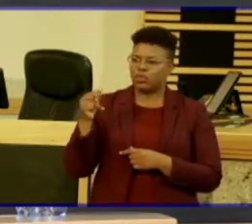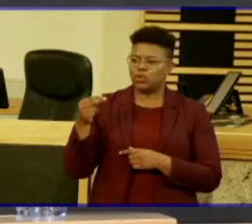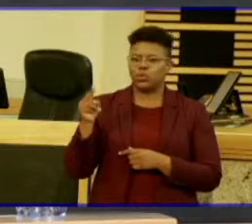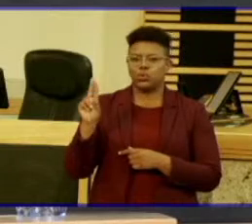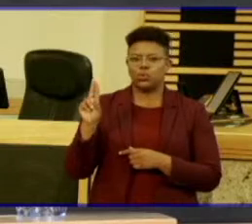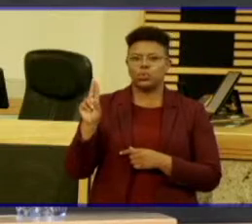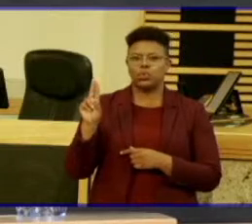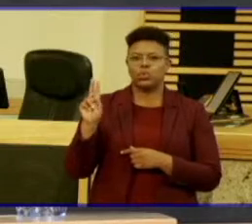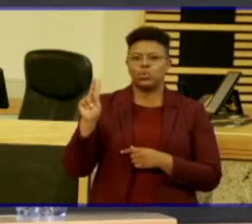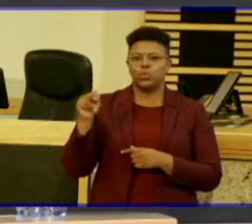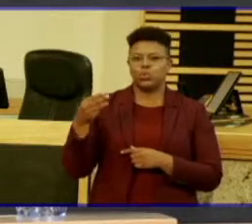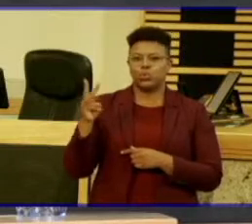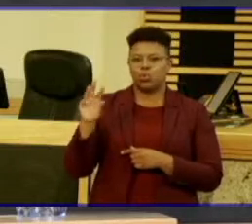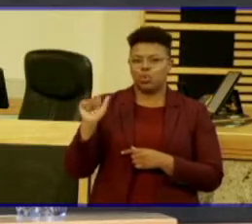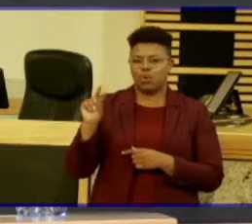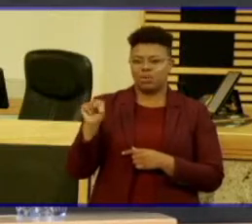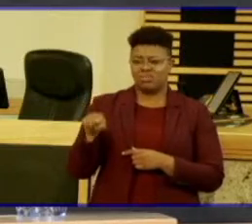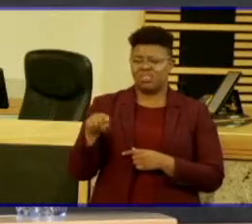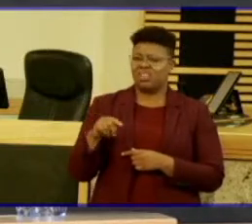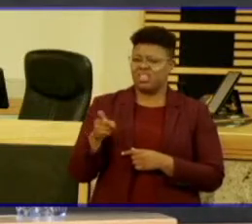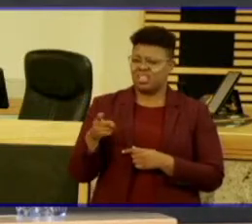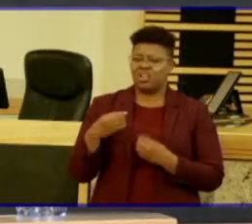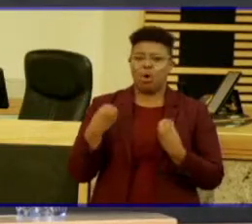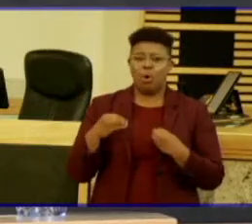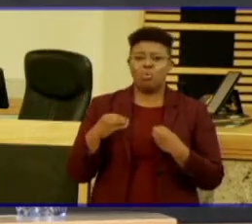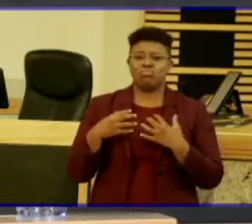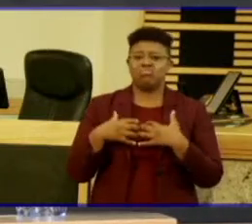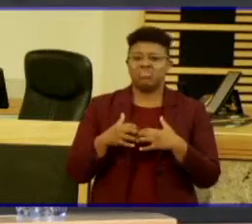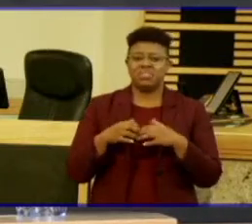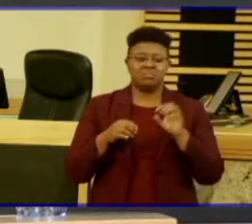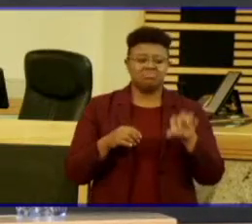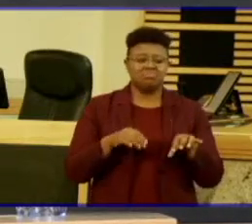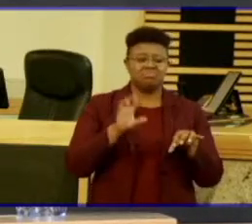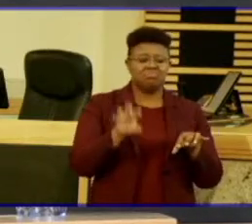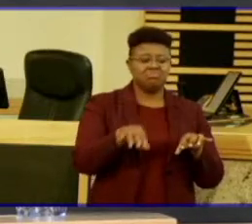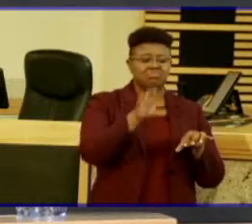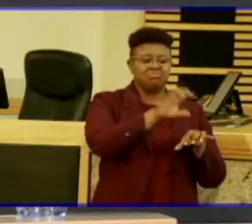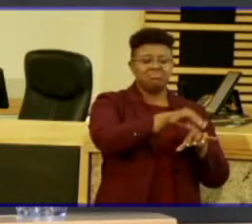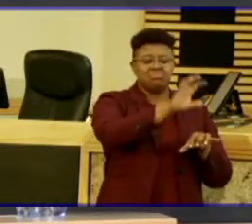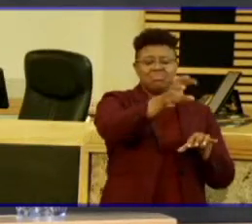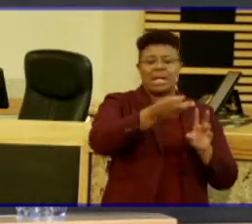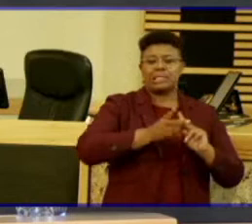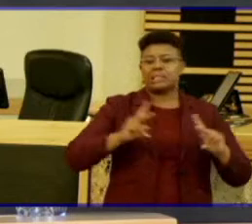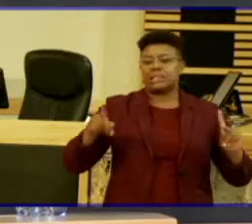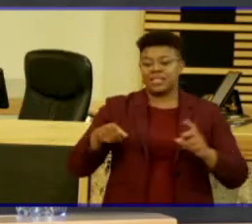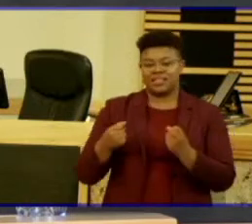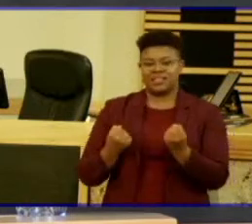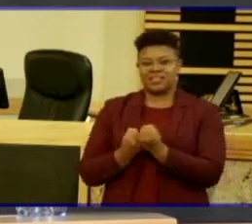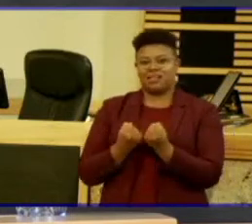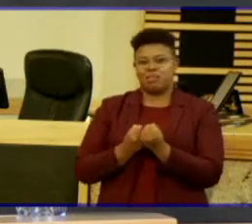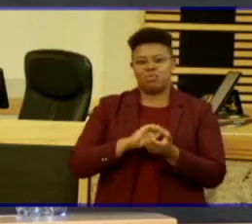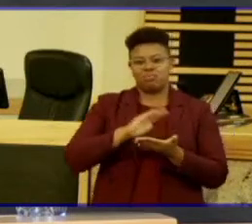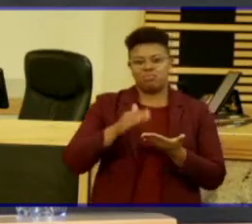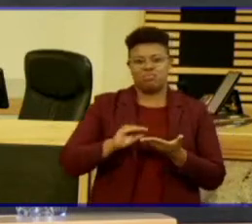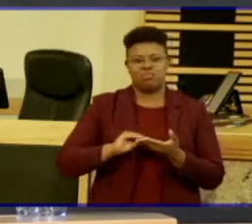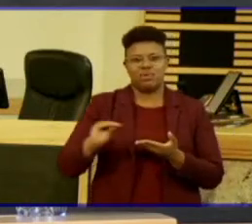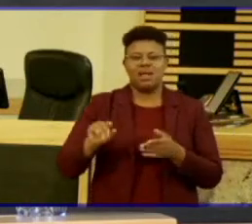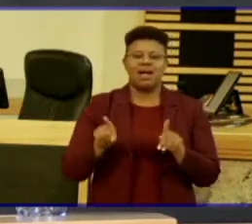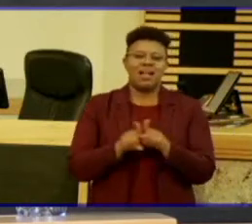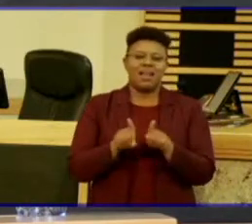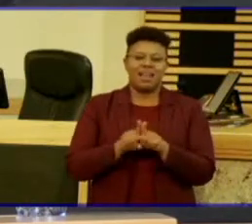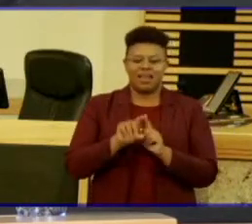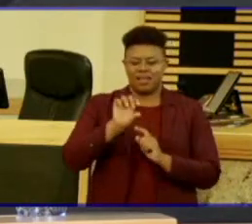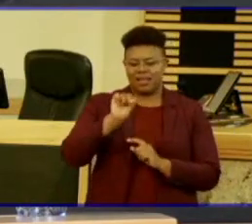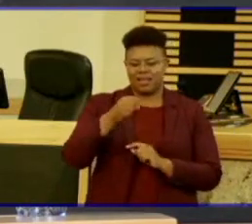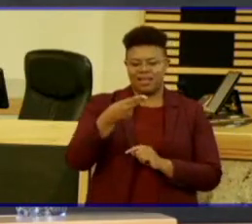who has been opening new businesses in many towns of our province through the financial support of the agencies of government, like the